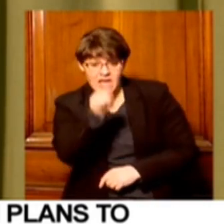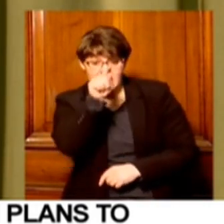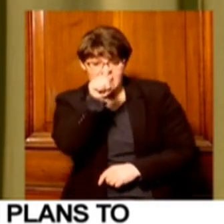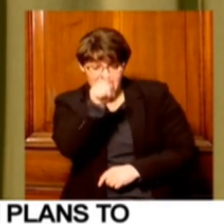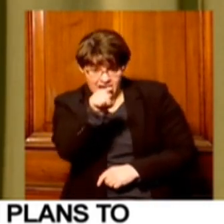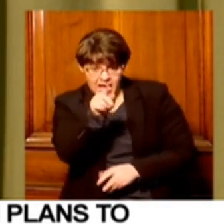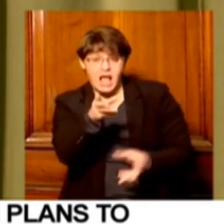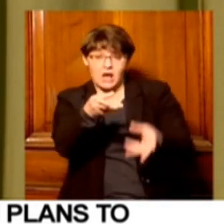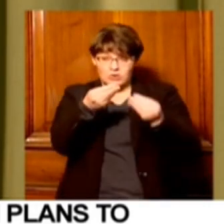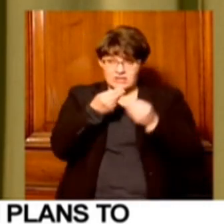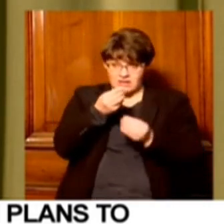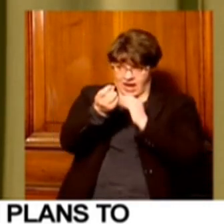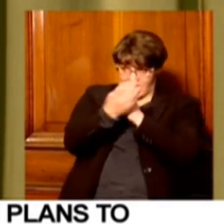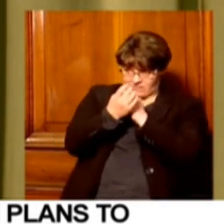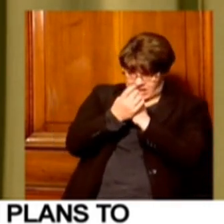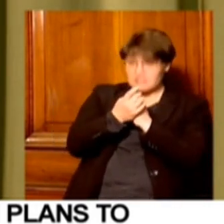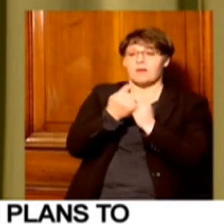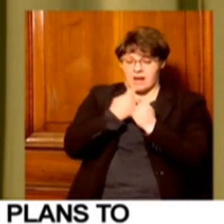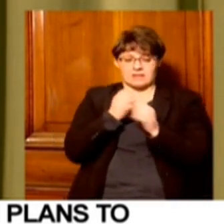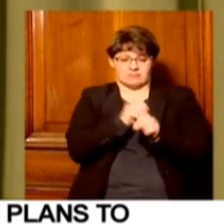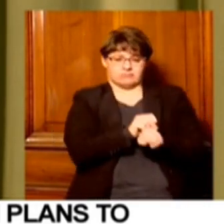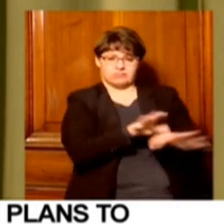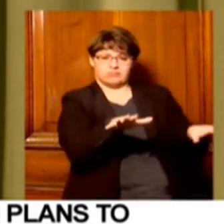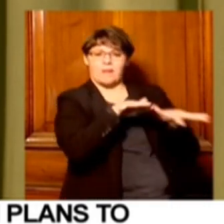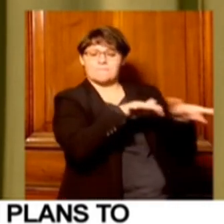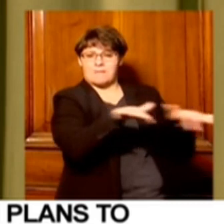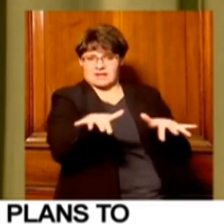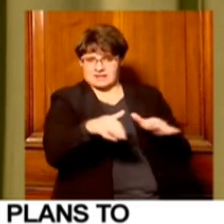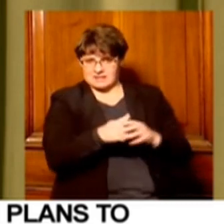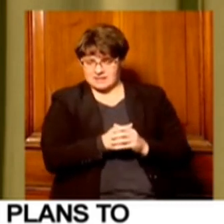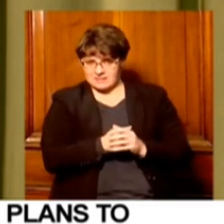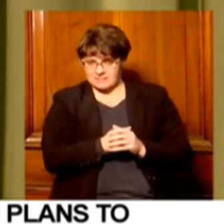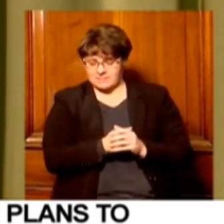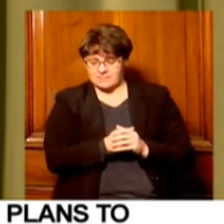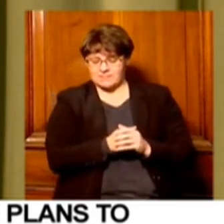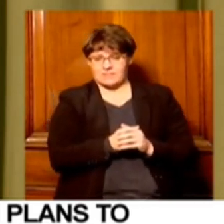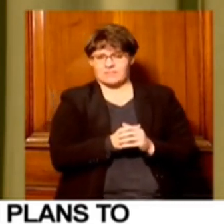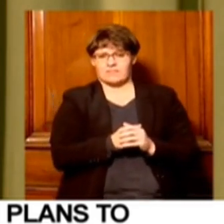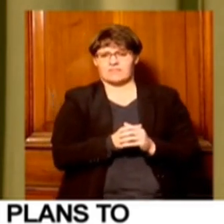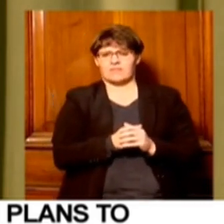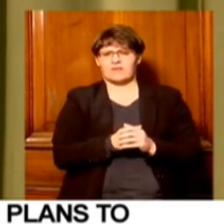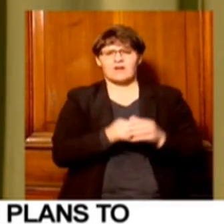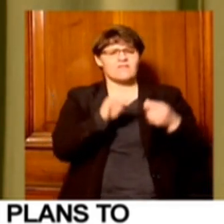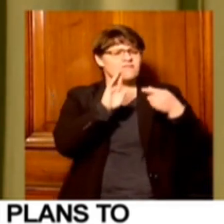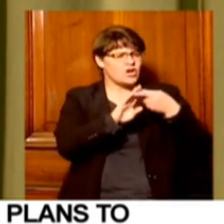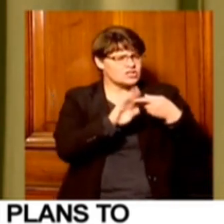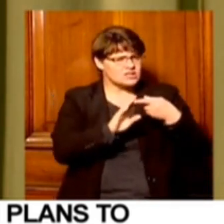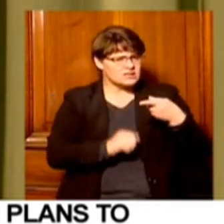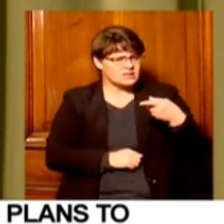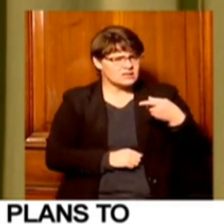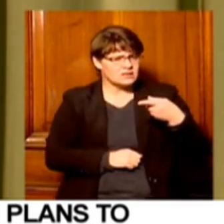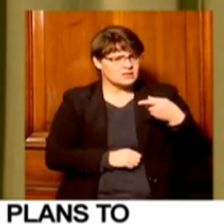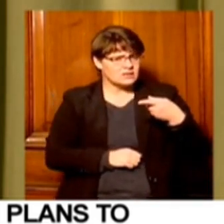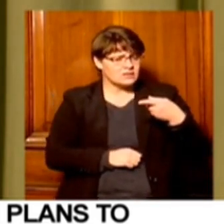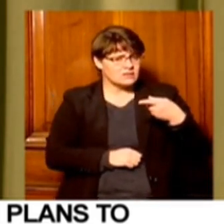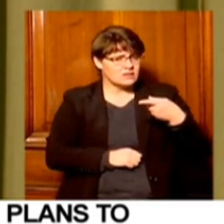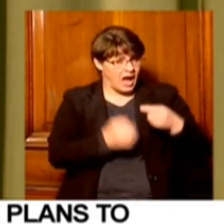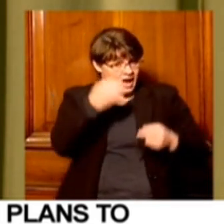about this. Could you please answer a few questions for me? First one, is government prepared to